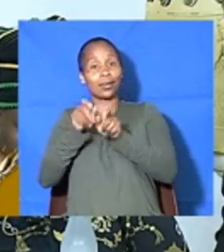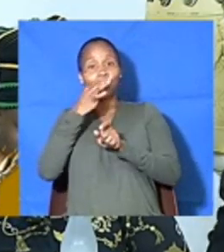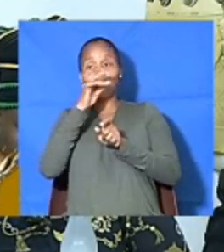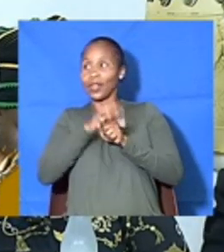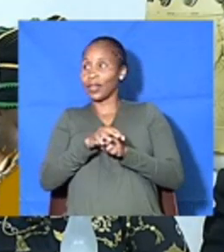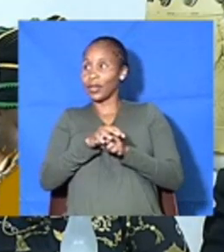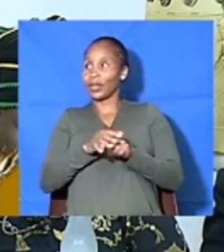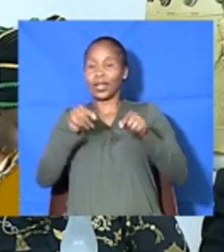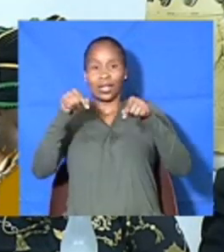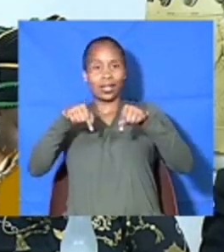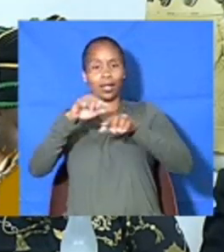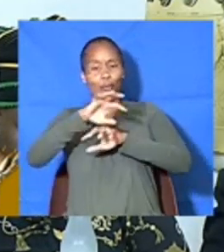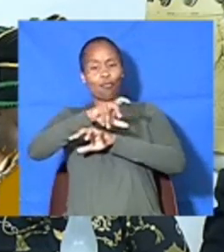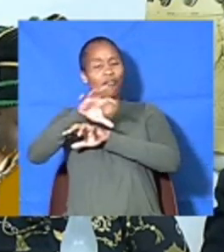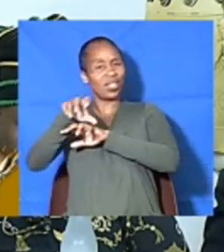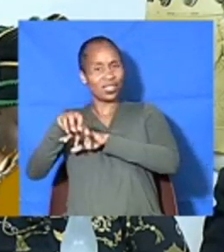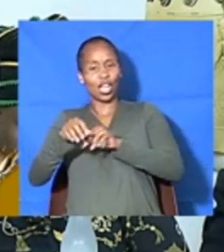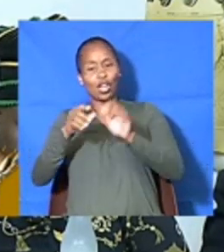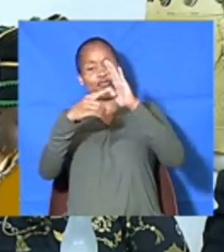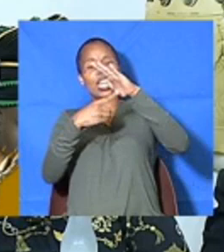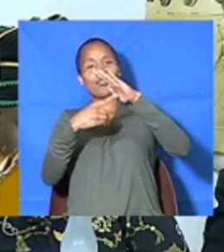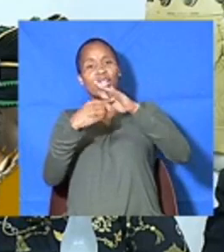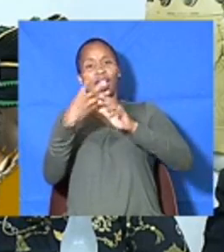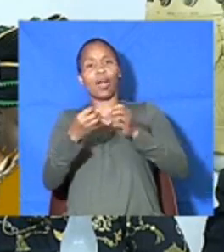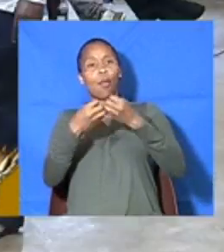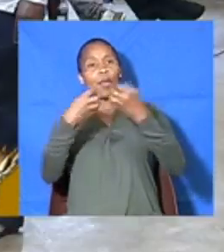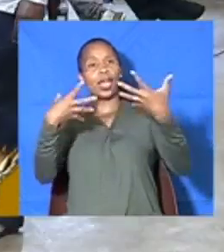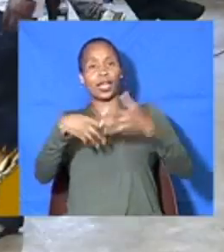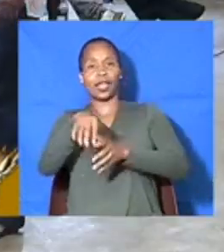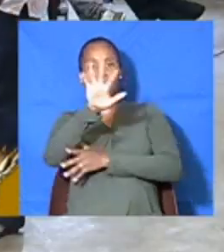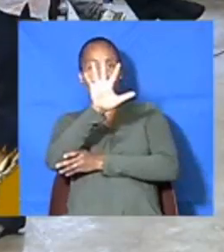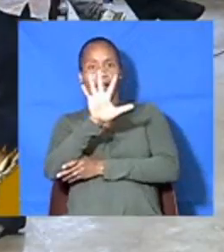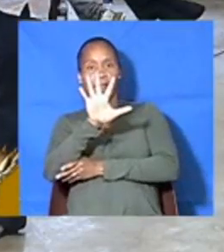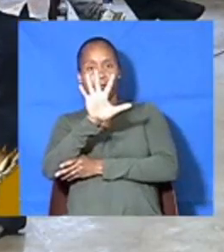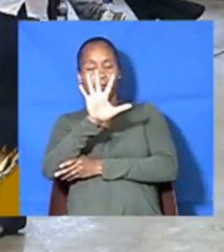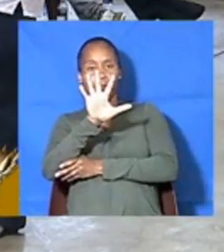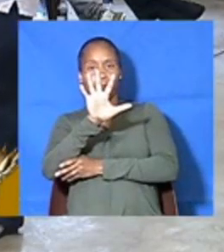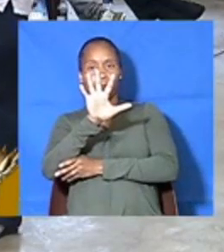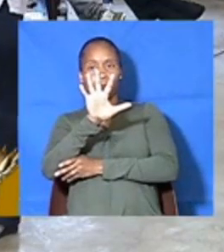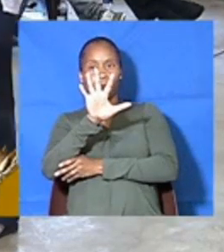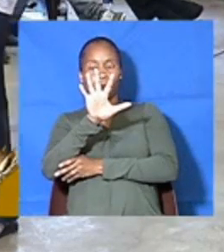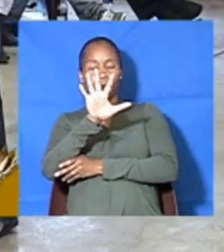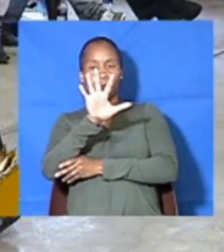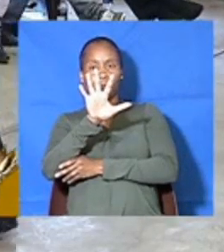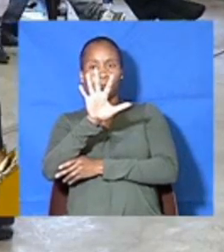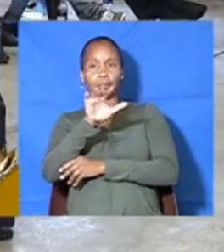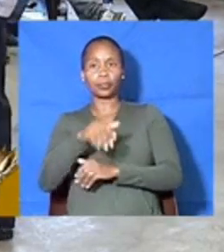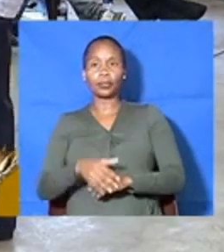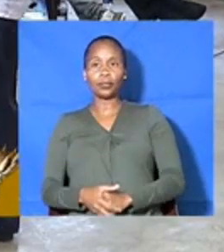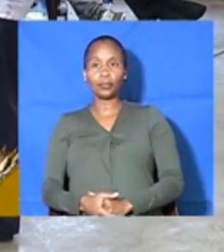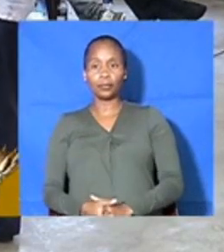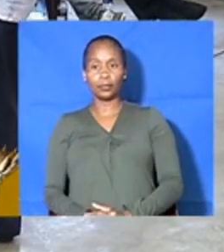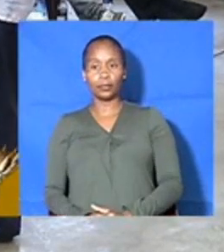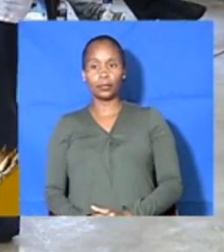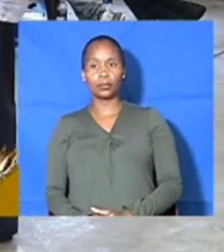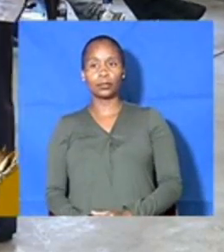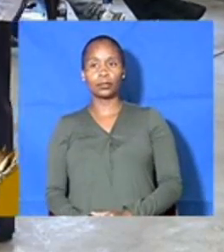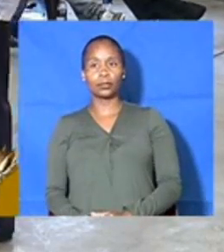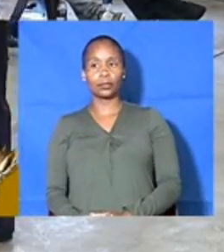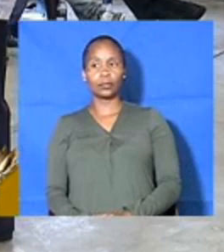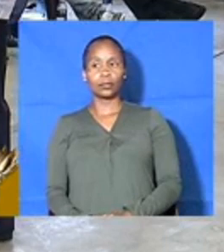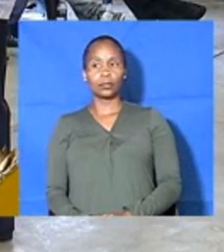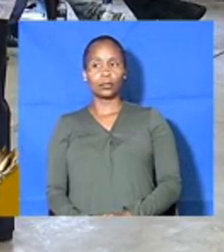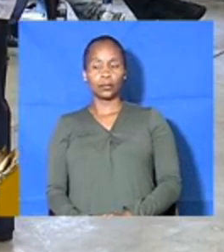Then the public does not have information. What we can say as public is say